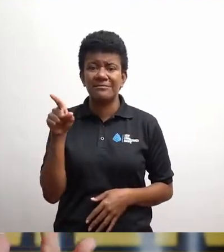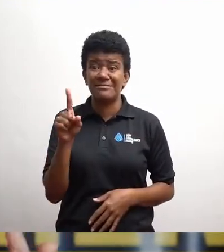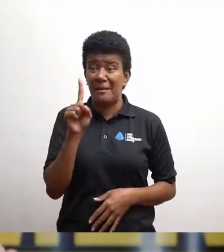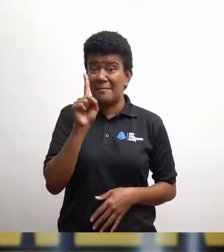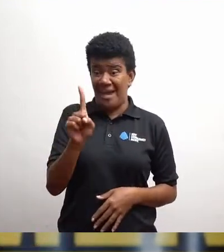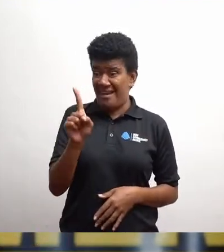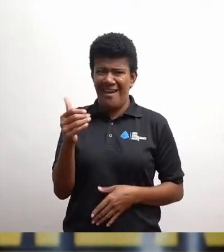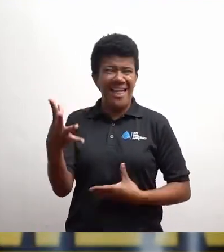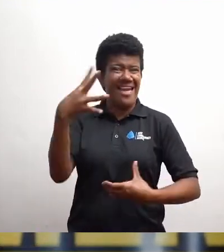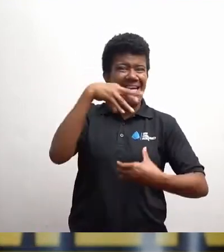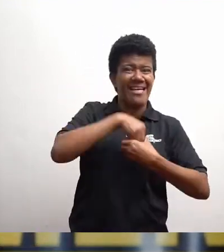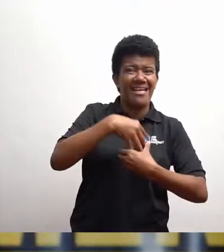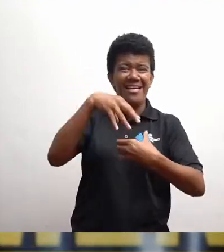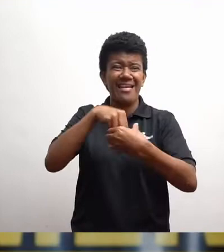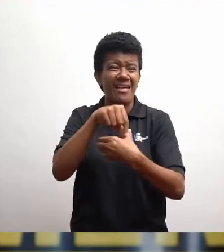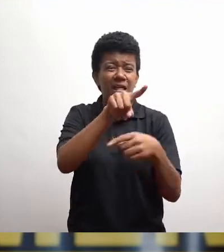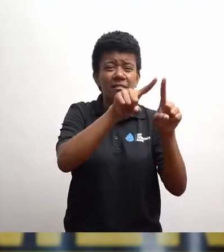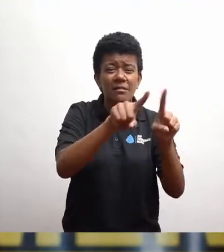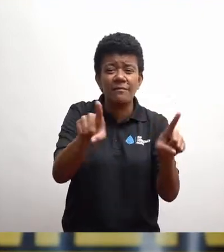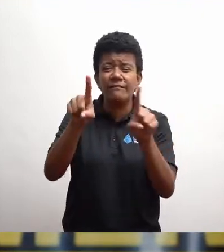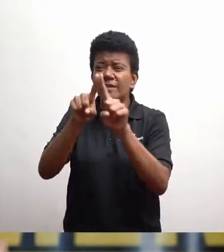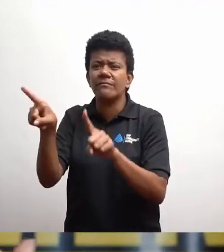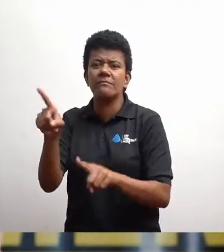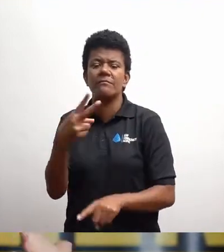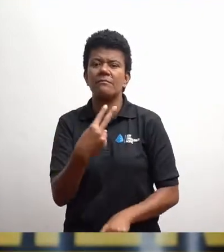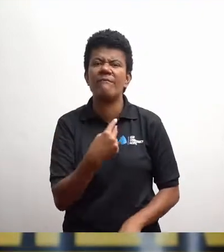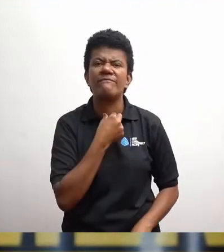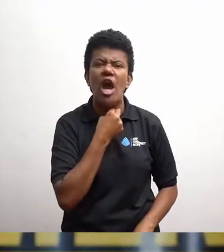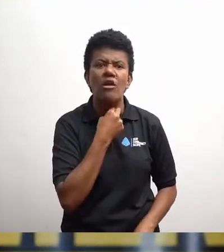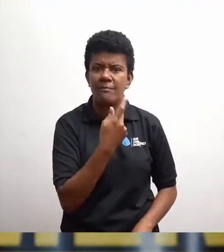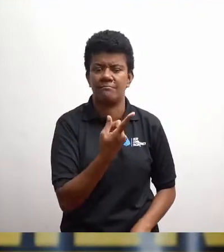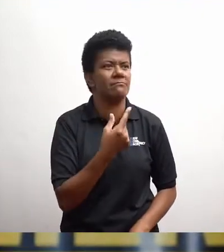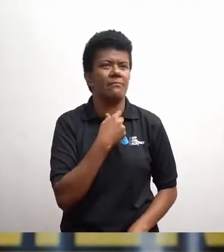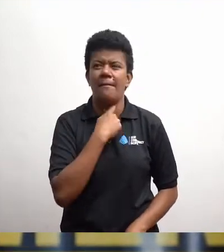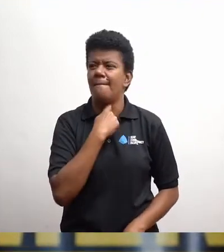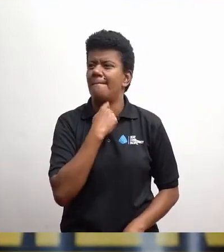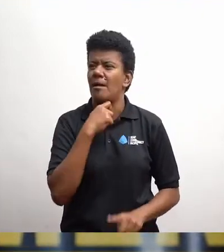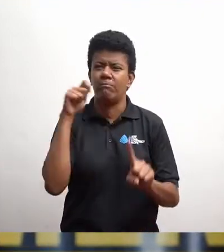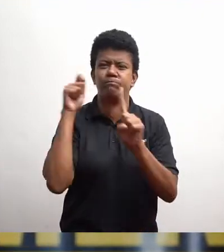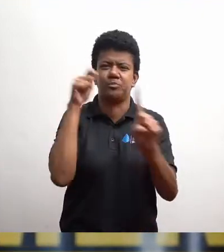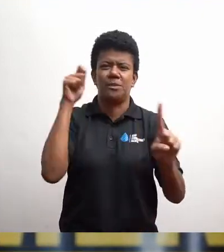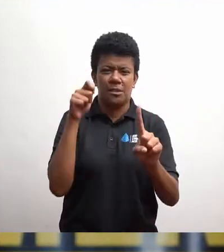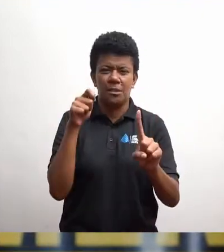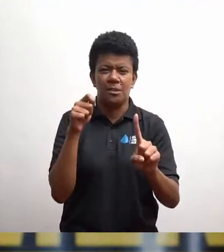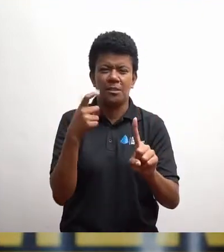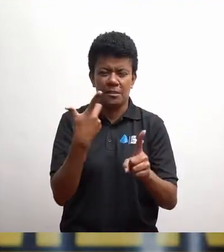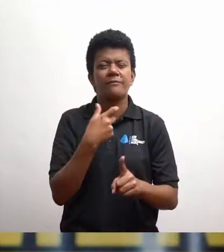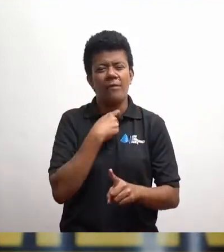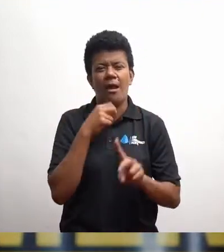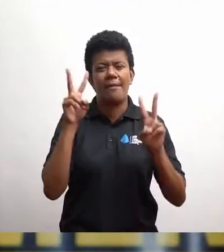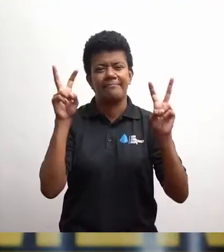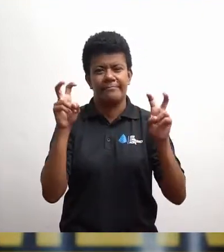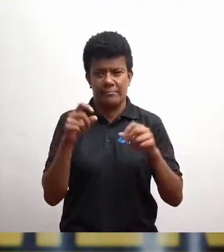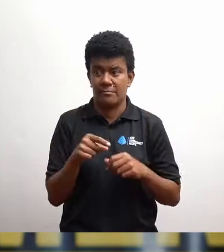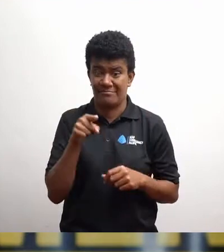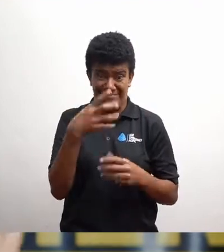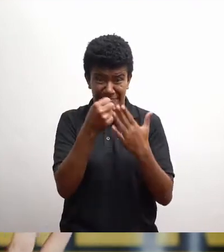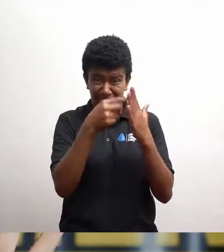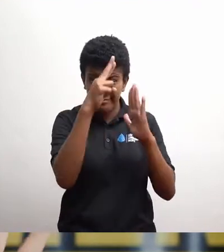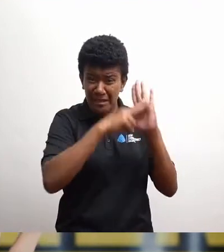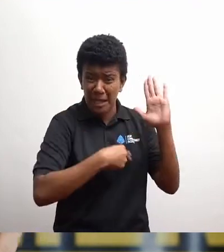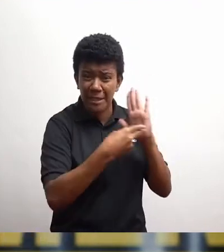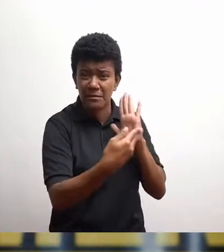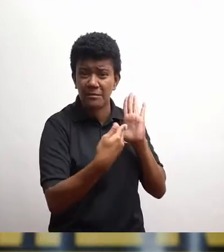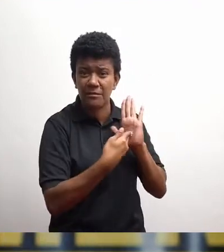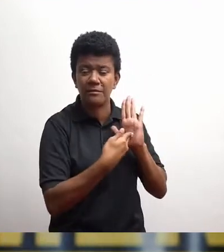various treaties, including the Treaty on Torture. You know, there's many ways that we then say, okay, how would that actually work? If you